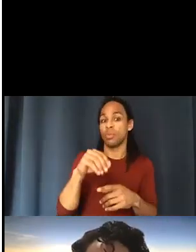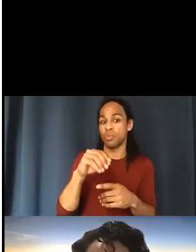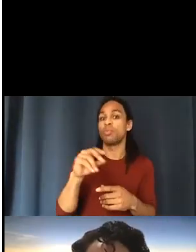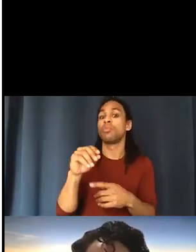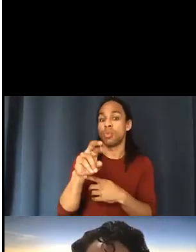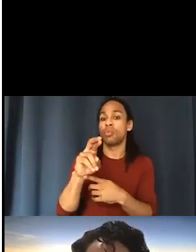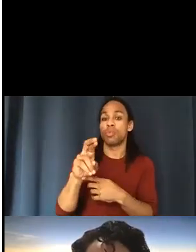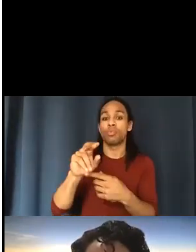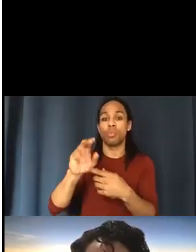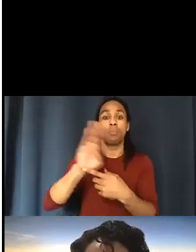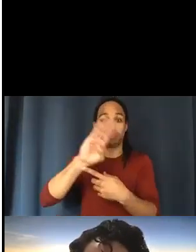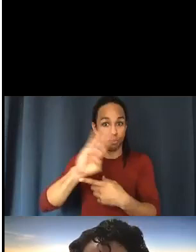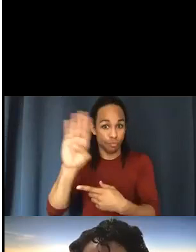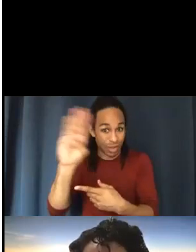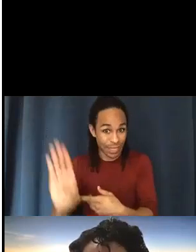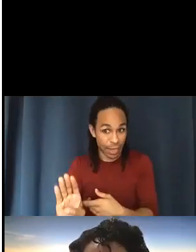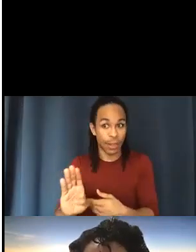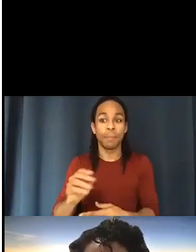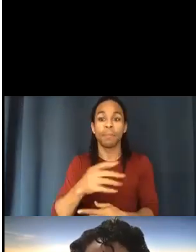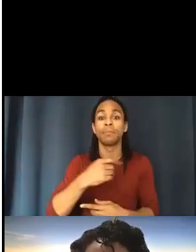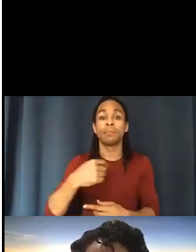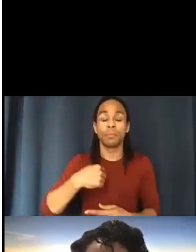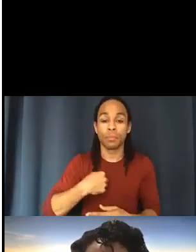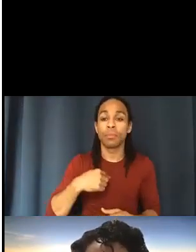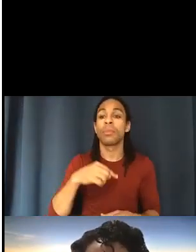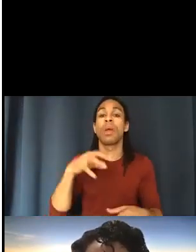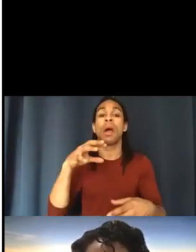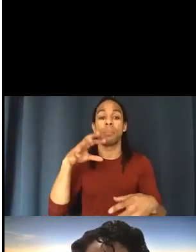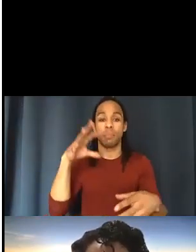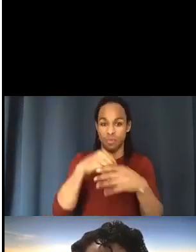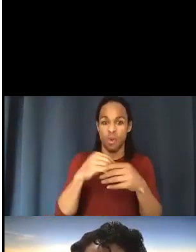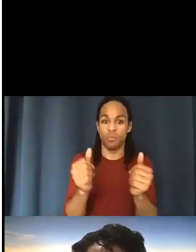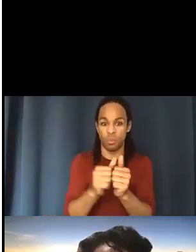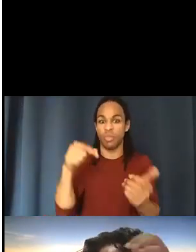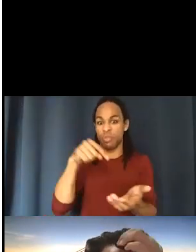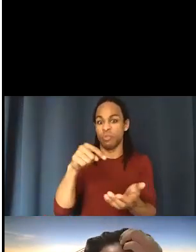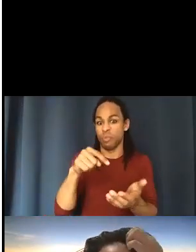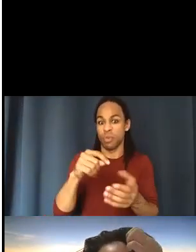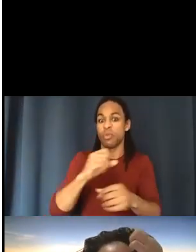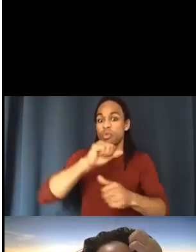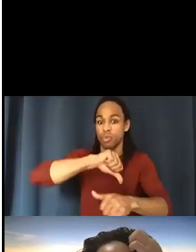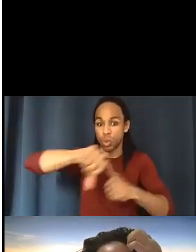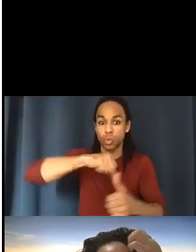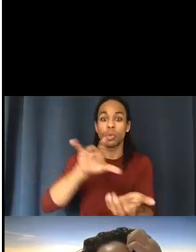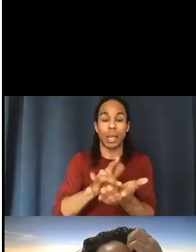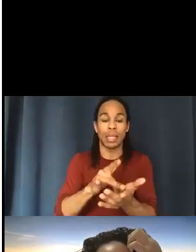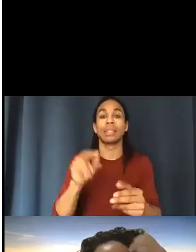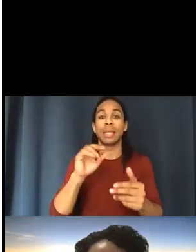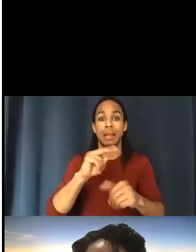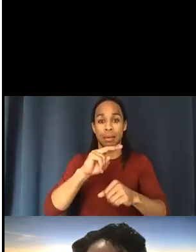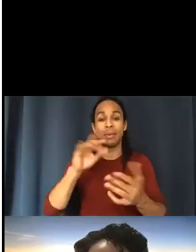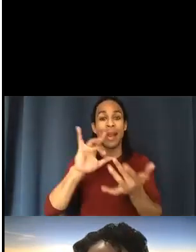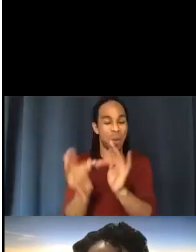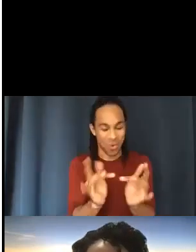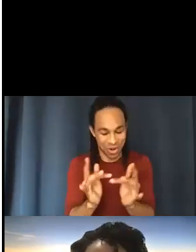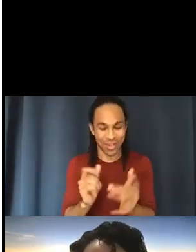steering committee of the Global Social Medicine Network, which co-sponsored this webinar. The network brings together scholars from all regions who are